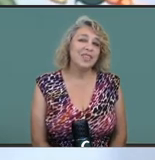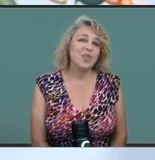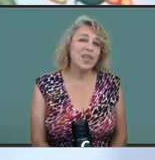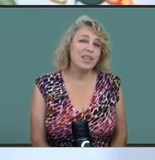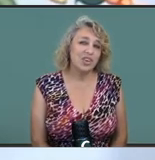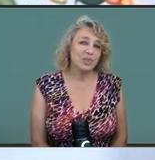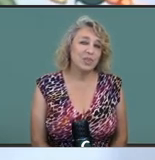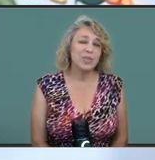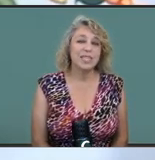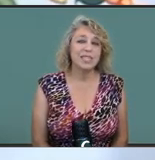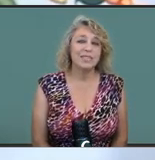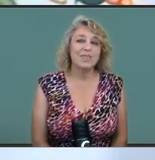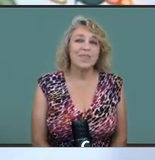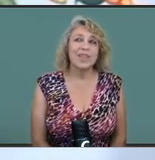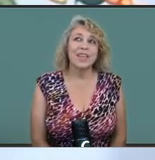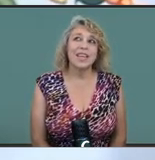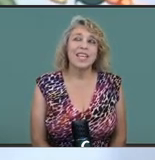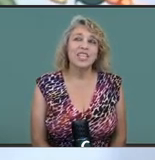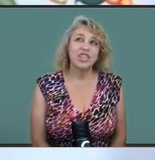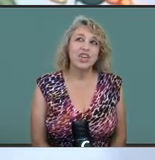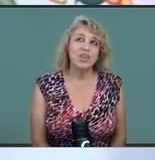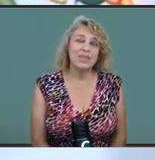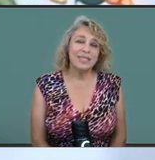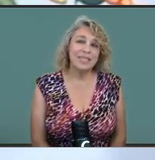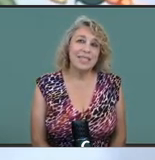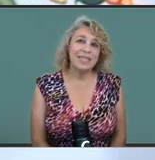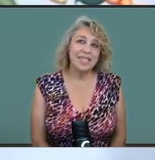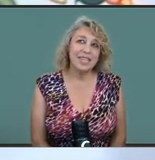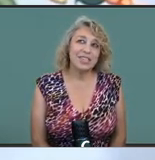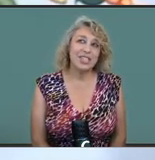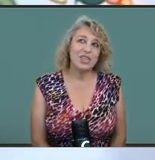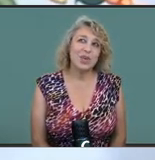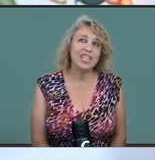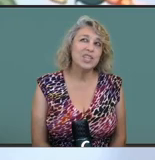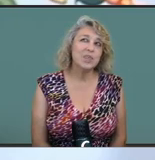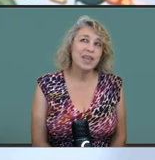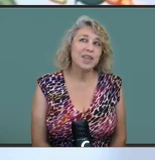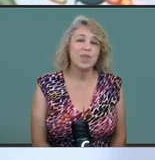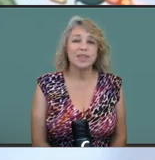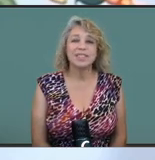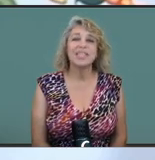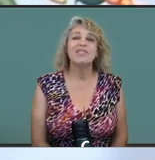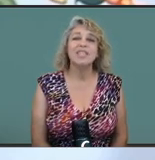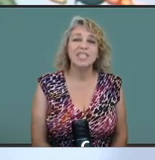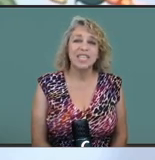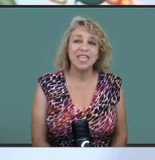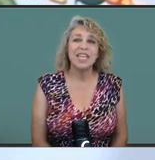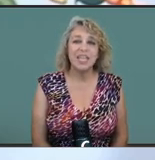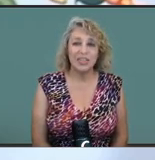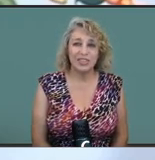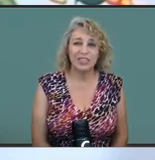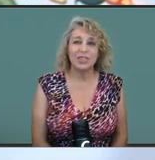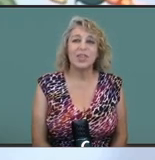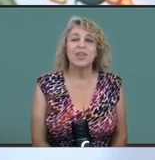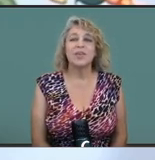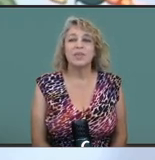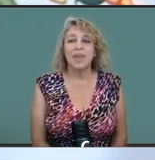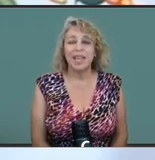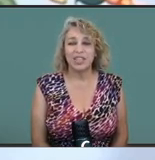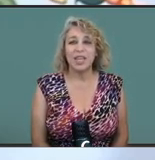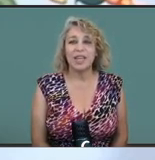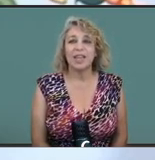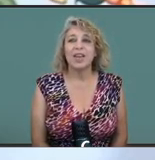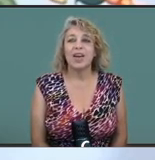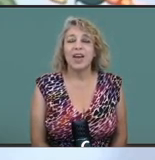three terms which is each term is six years so he should be at around 17 years actually